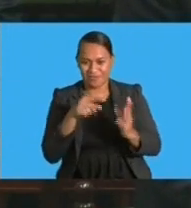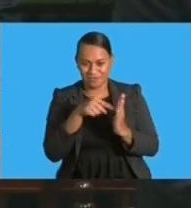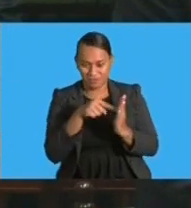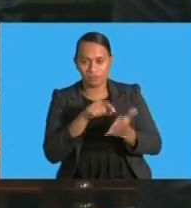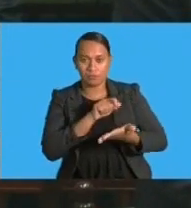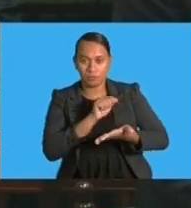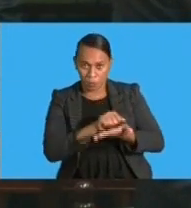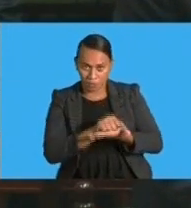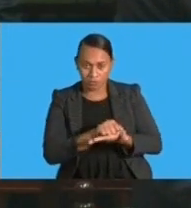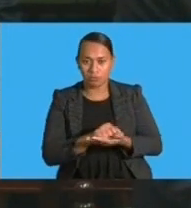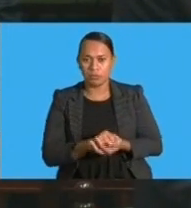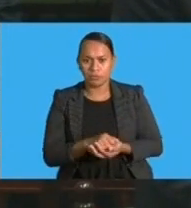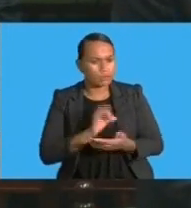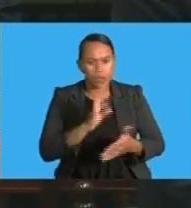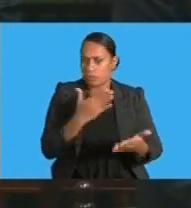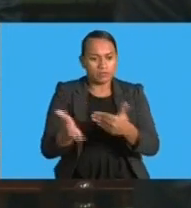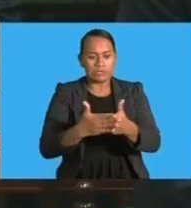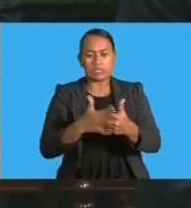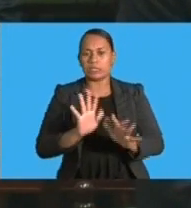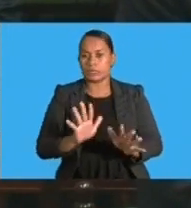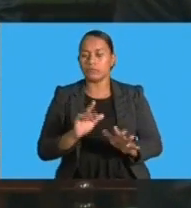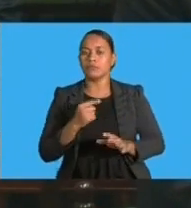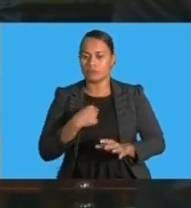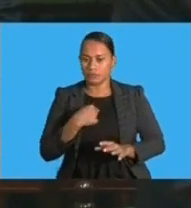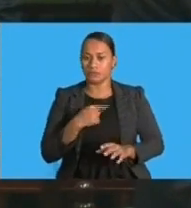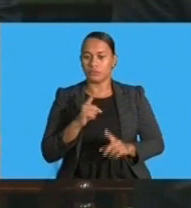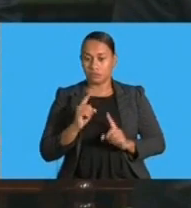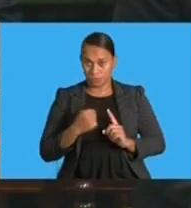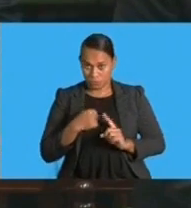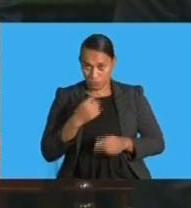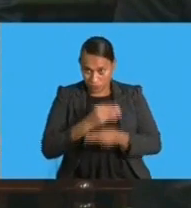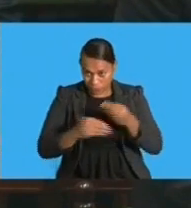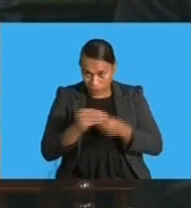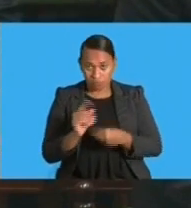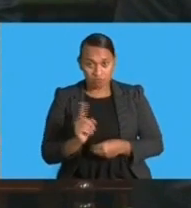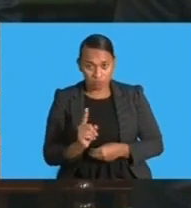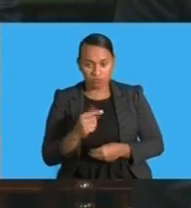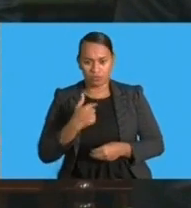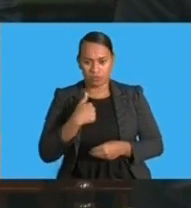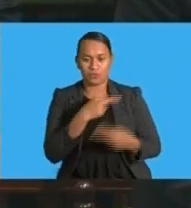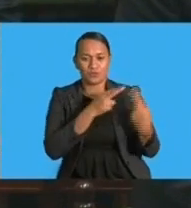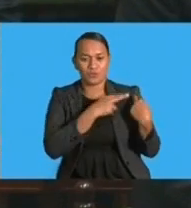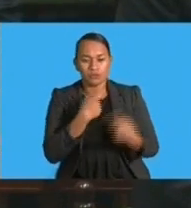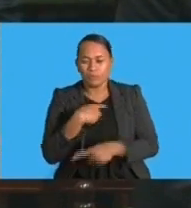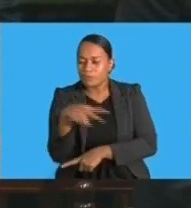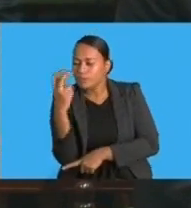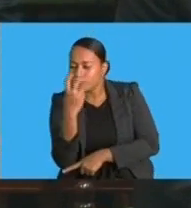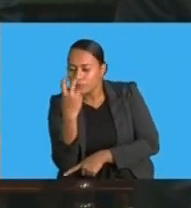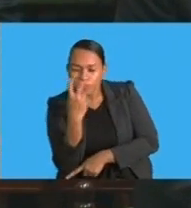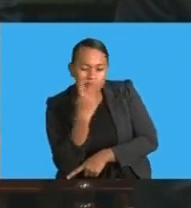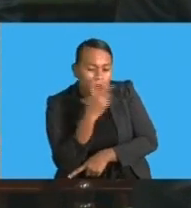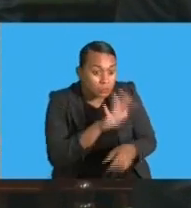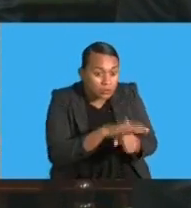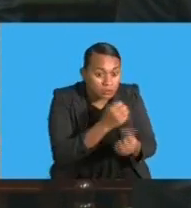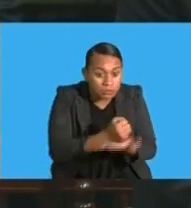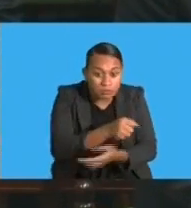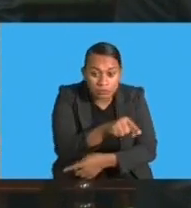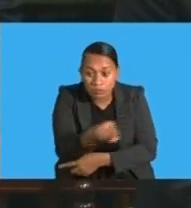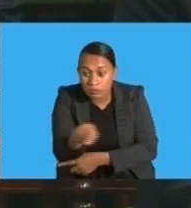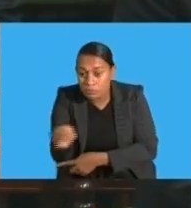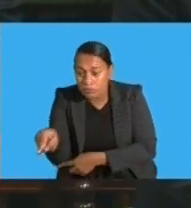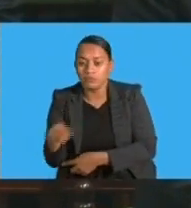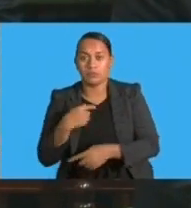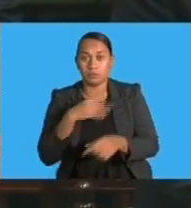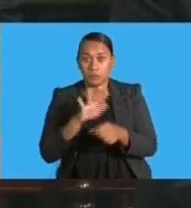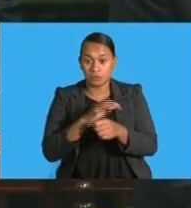department is a facilitator, a regulator. Mr. Speaker said, the department through appointed litter prevention